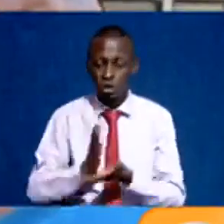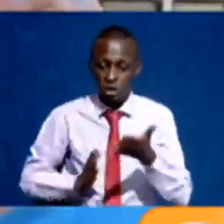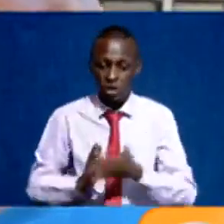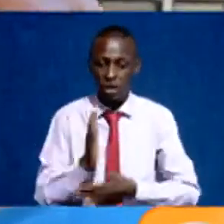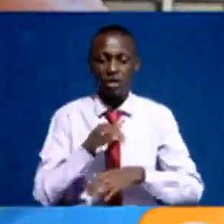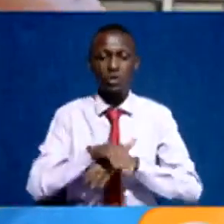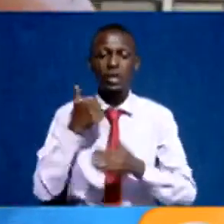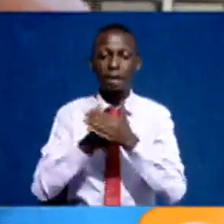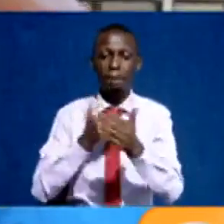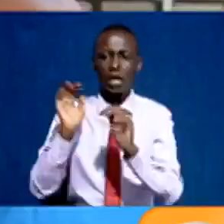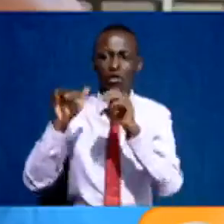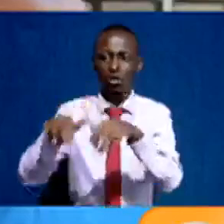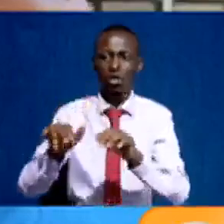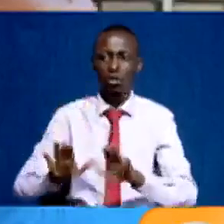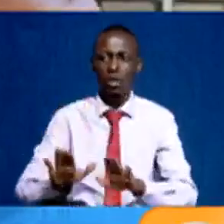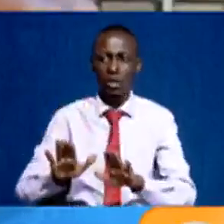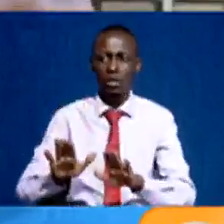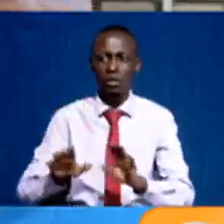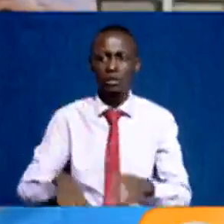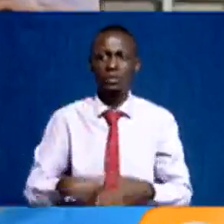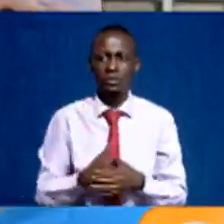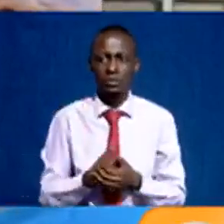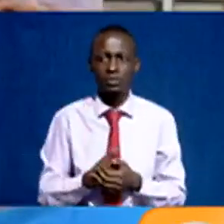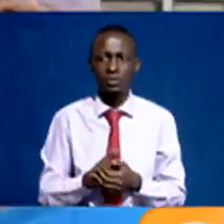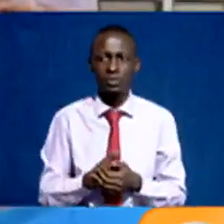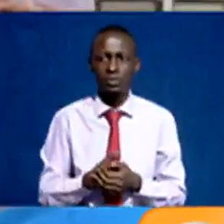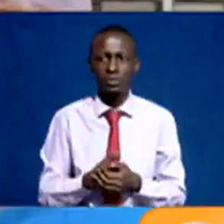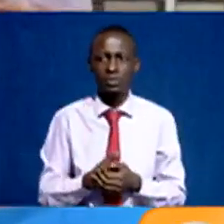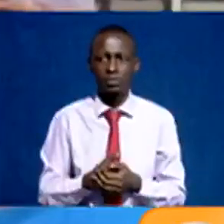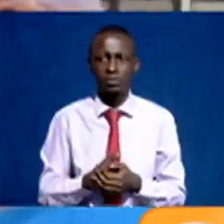kabla tunja mpunziza Bernard, tuwe tumepata haki yake.